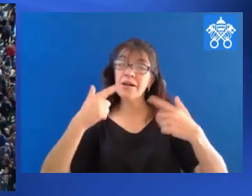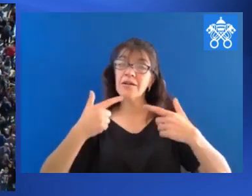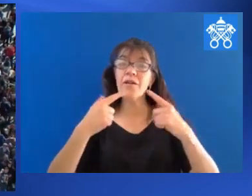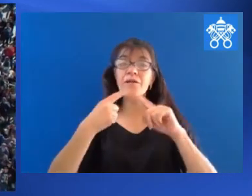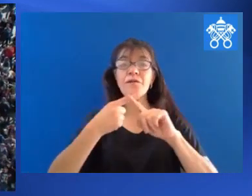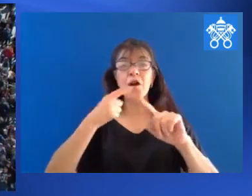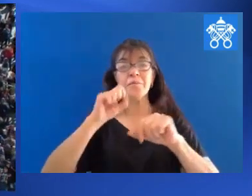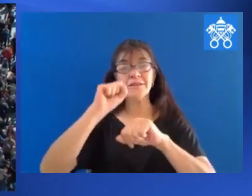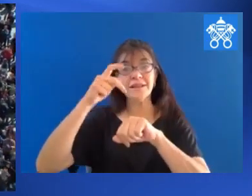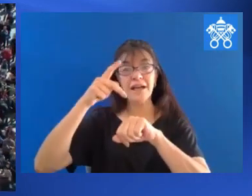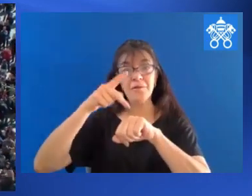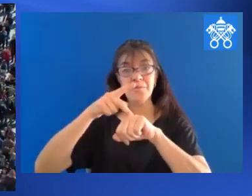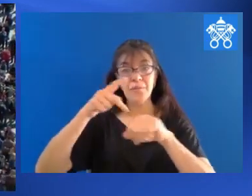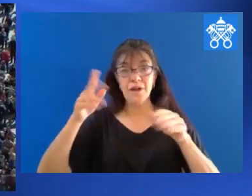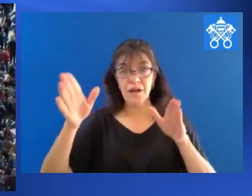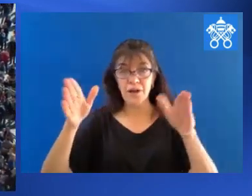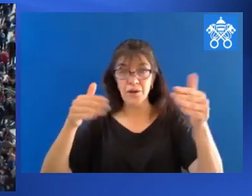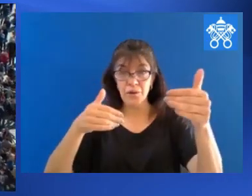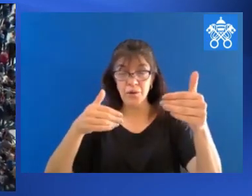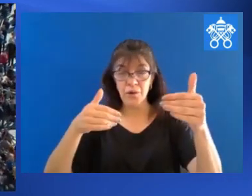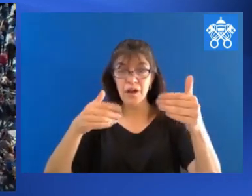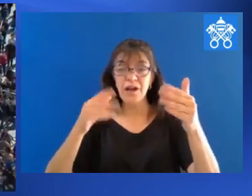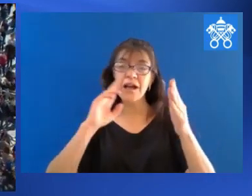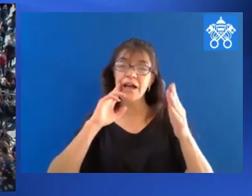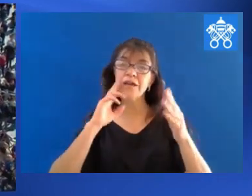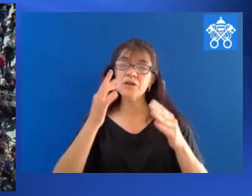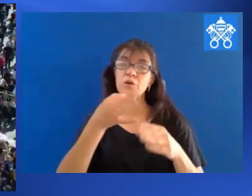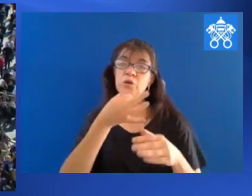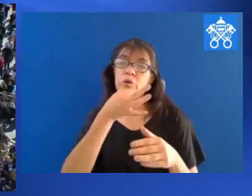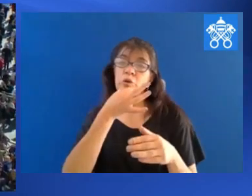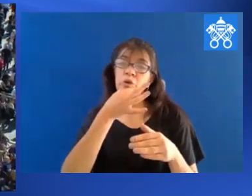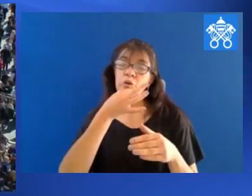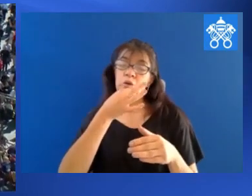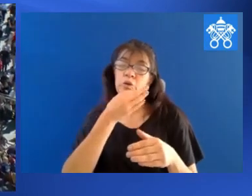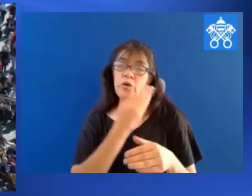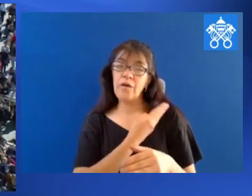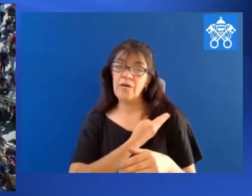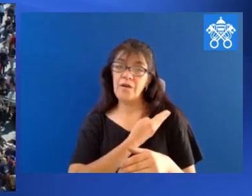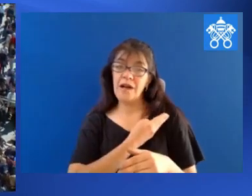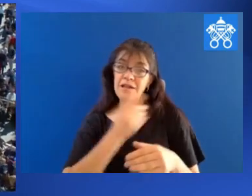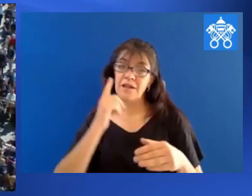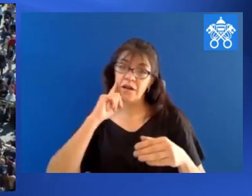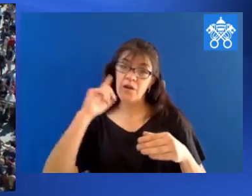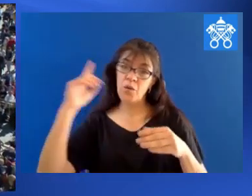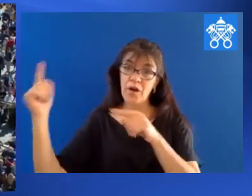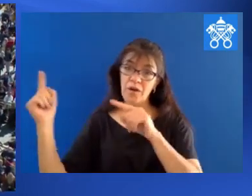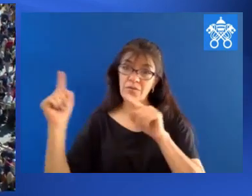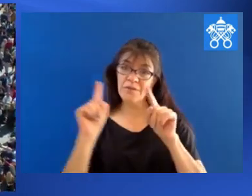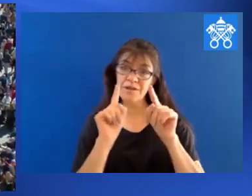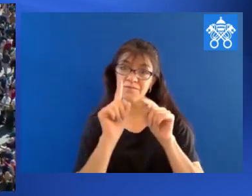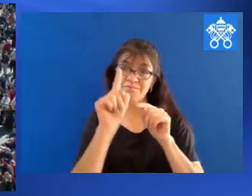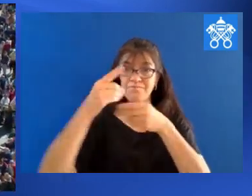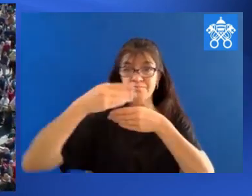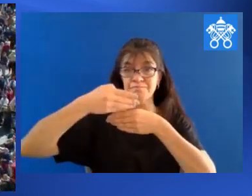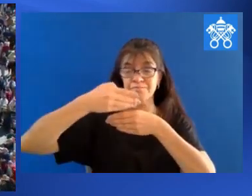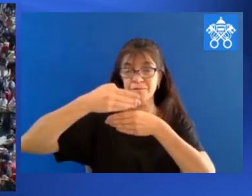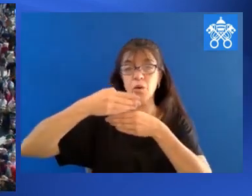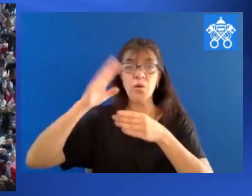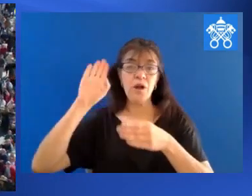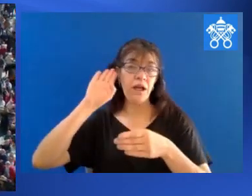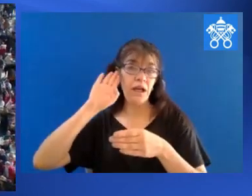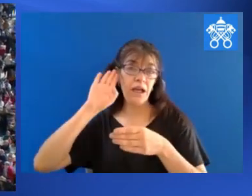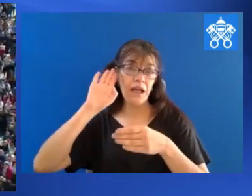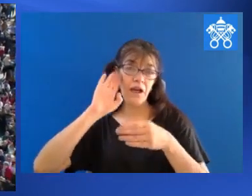you live from St. Peter's Square, and shortly Pope Francis will be presented at the window, and we will hear